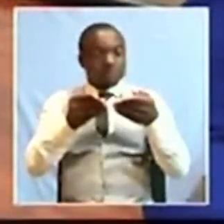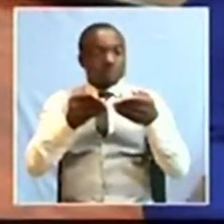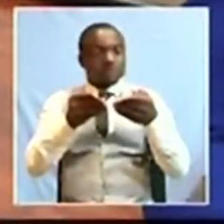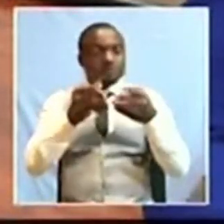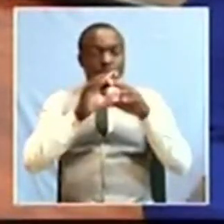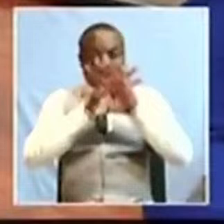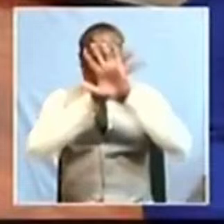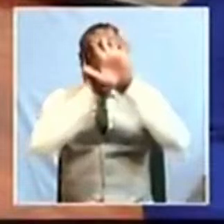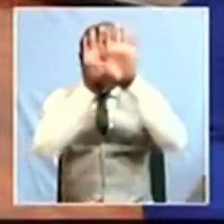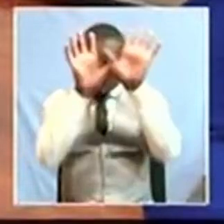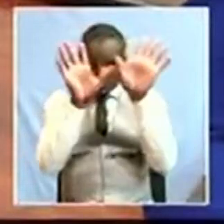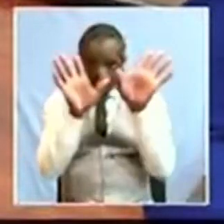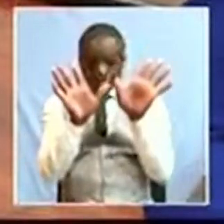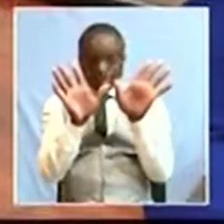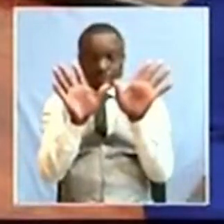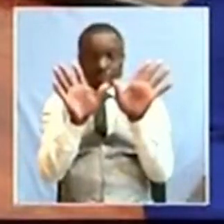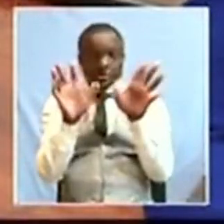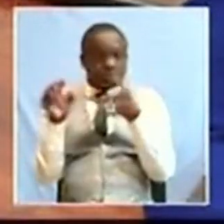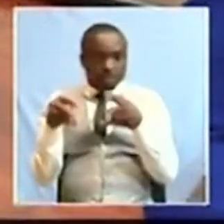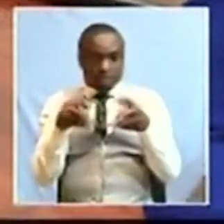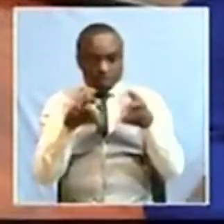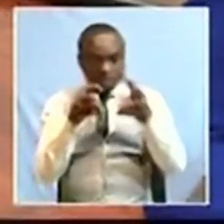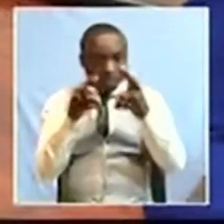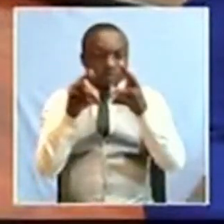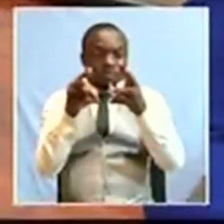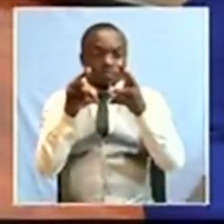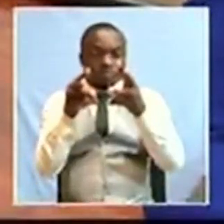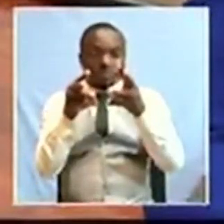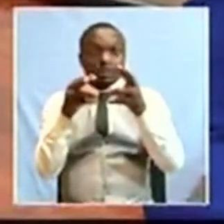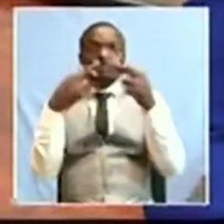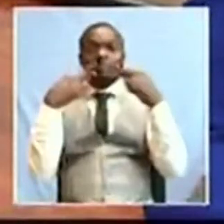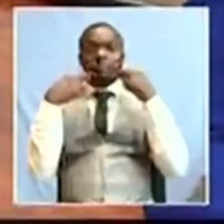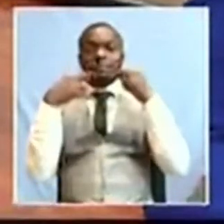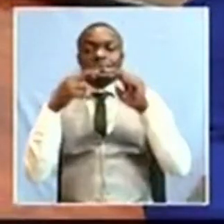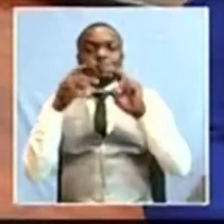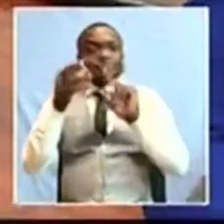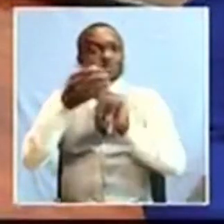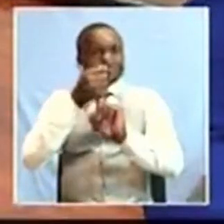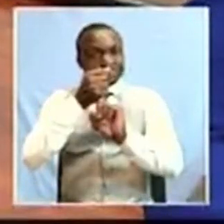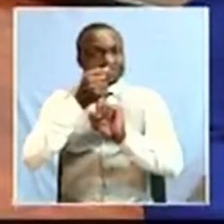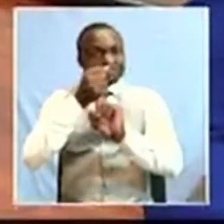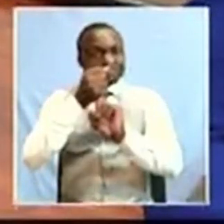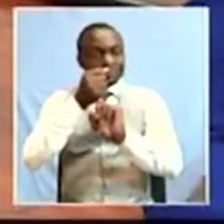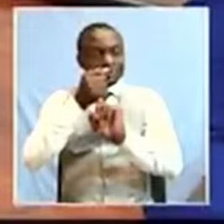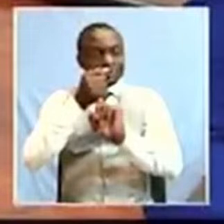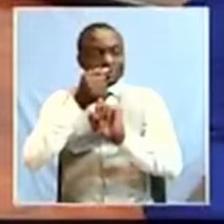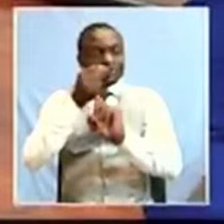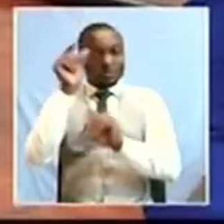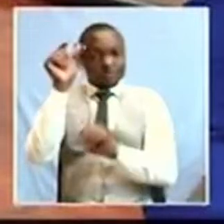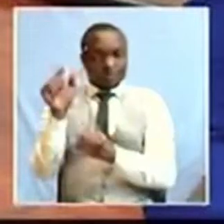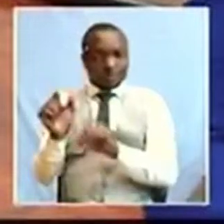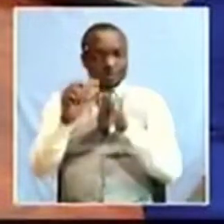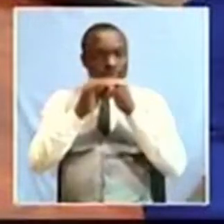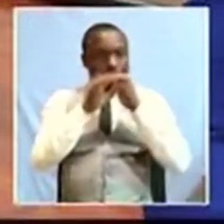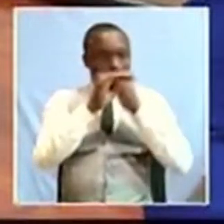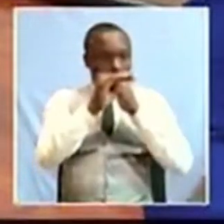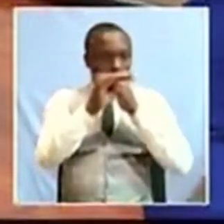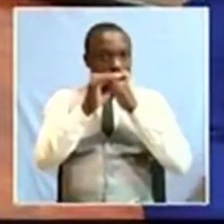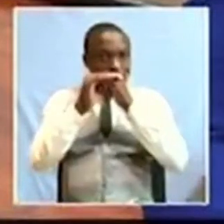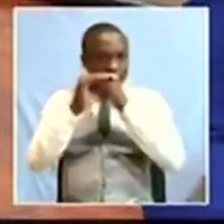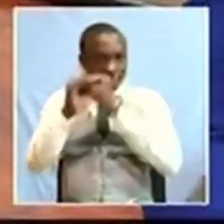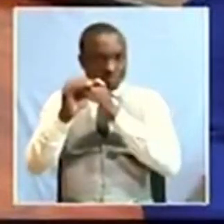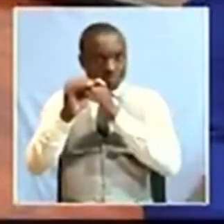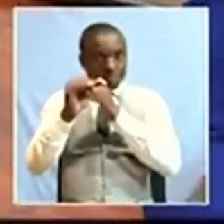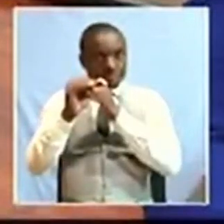clarity in the steps and results achieved, deliverables at each stage,